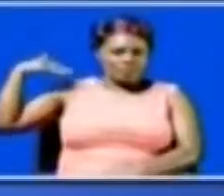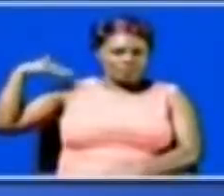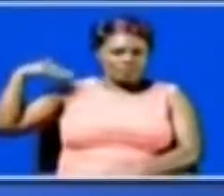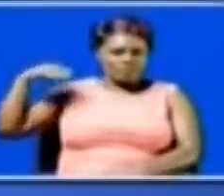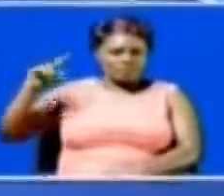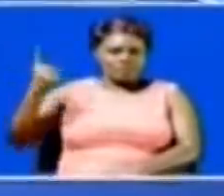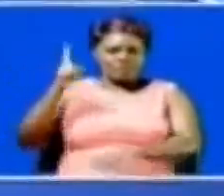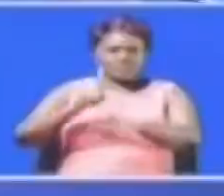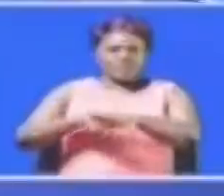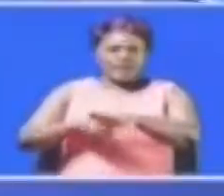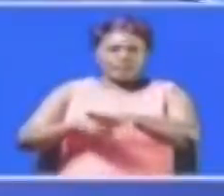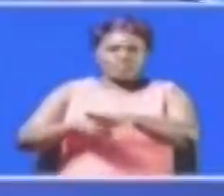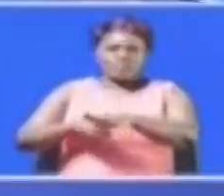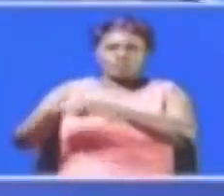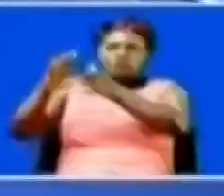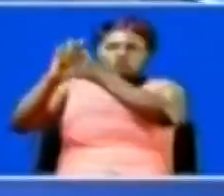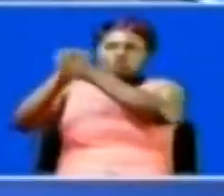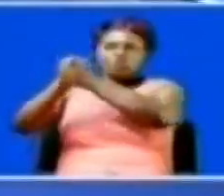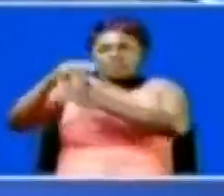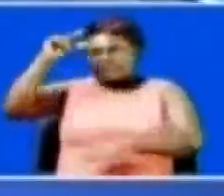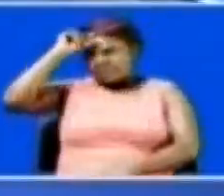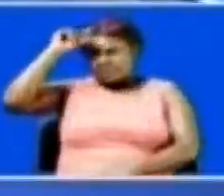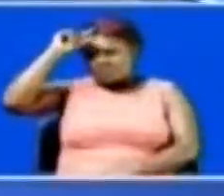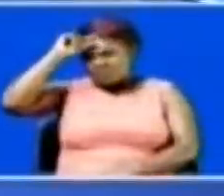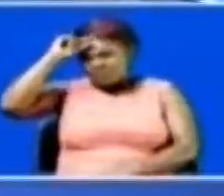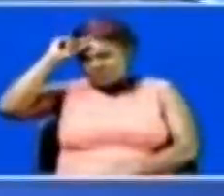The entire first term of Jubilee government has actually been spent